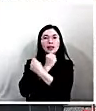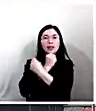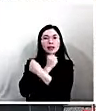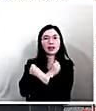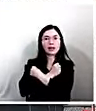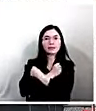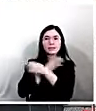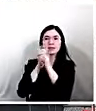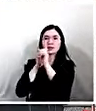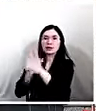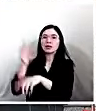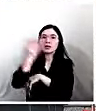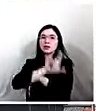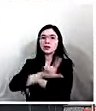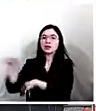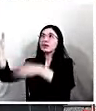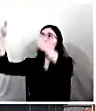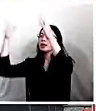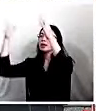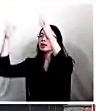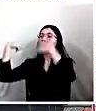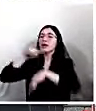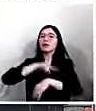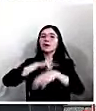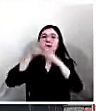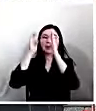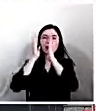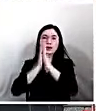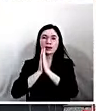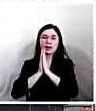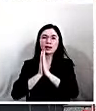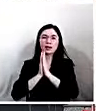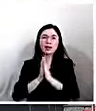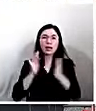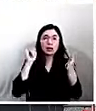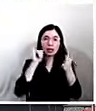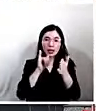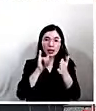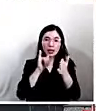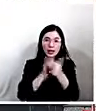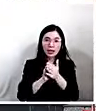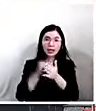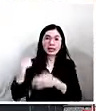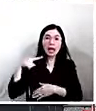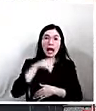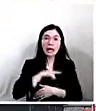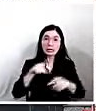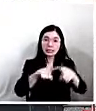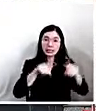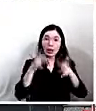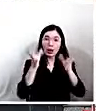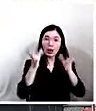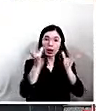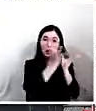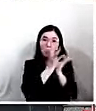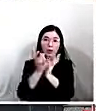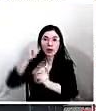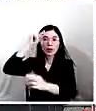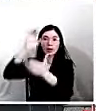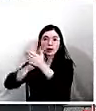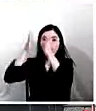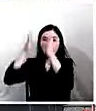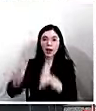the Lord. Lord, hear our prayer. That as a community of believers, we may not